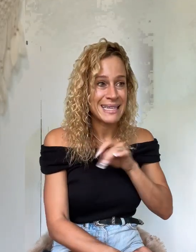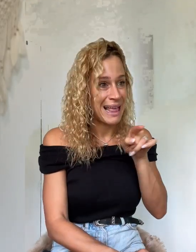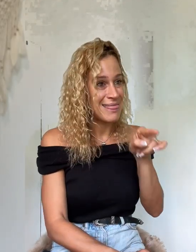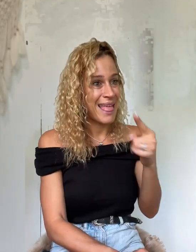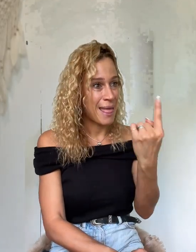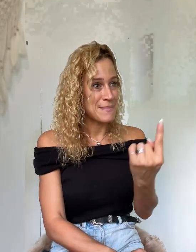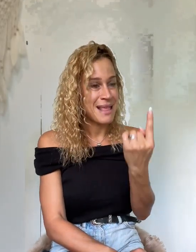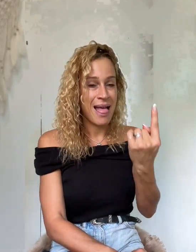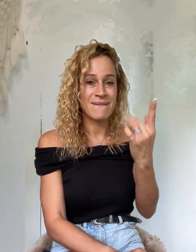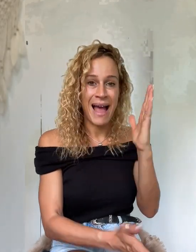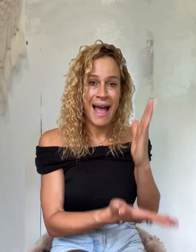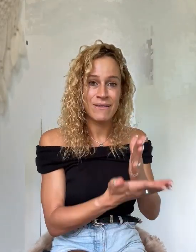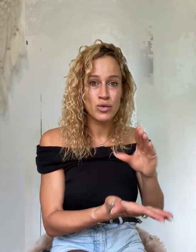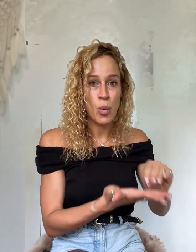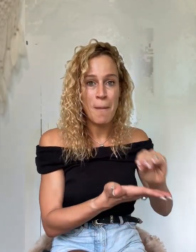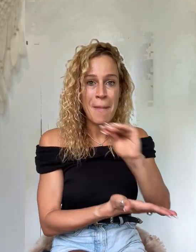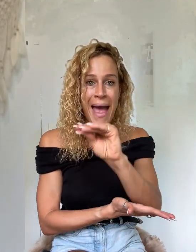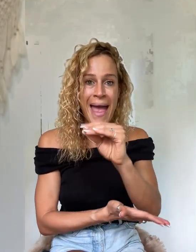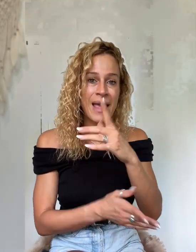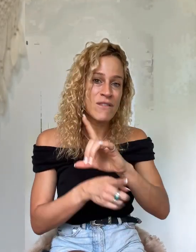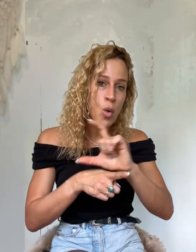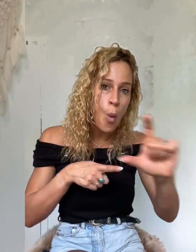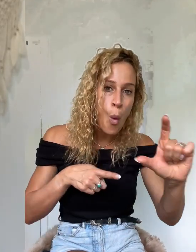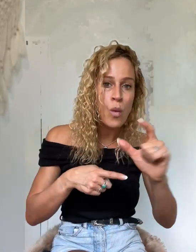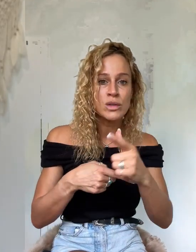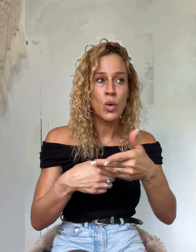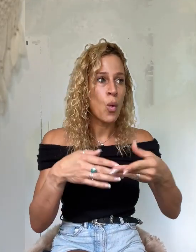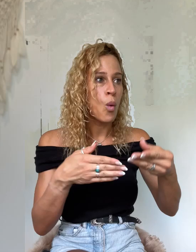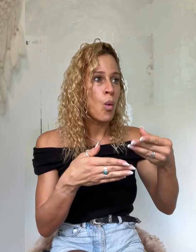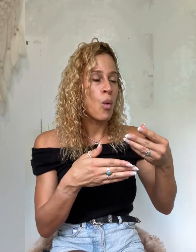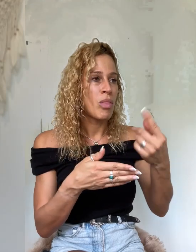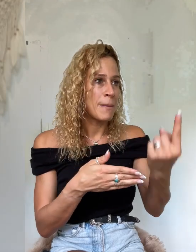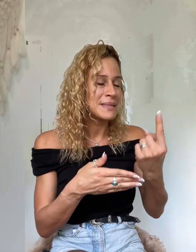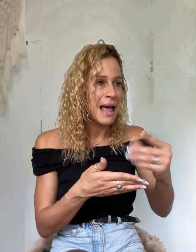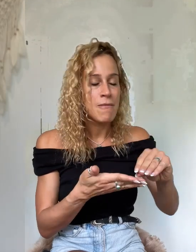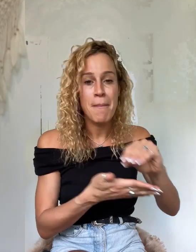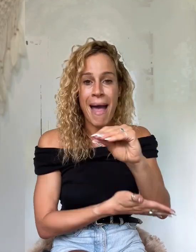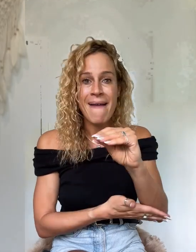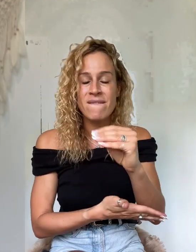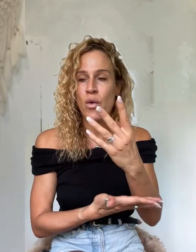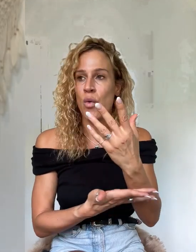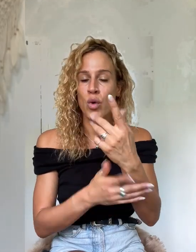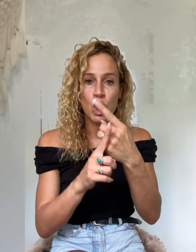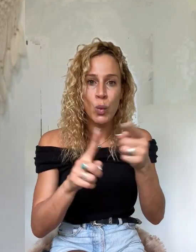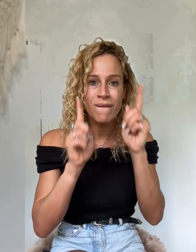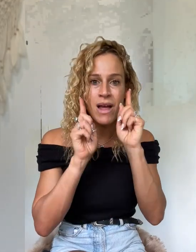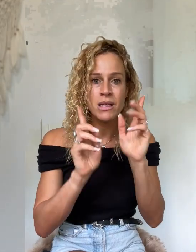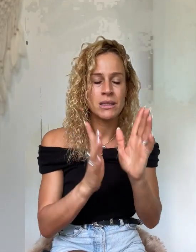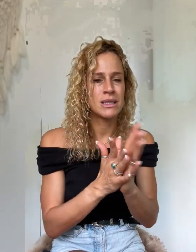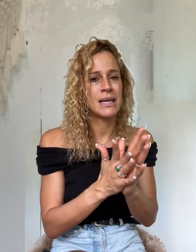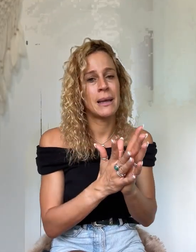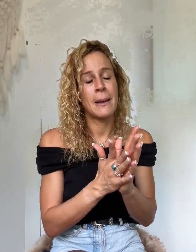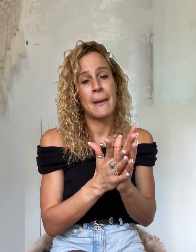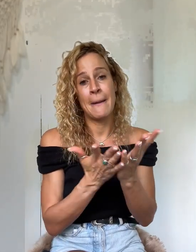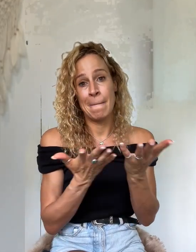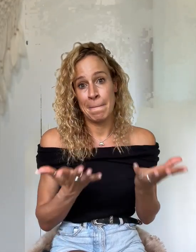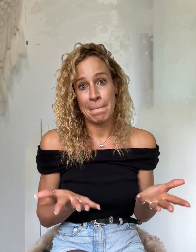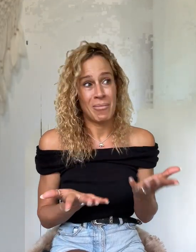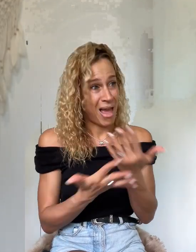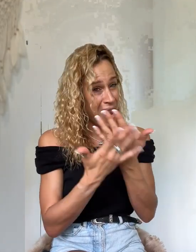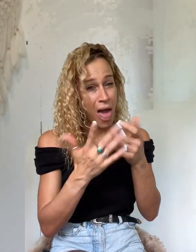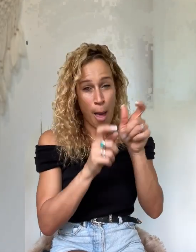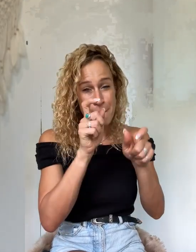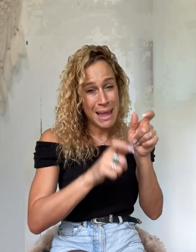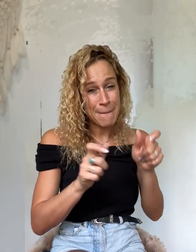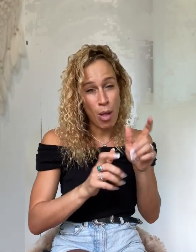get those benefits and they had to put themselves through uni. And, a lot of people